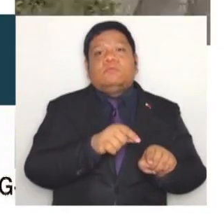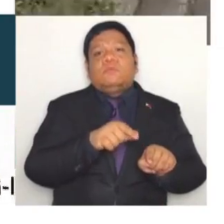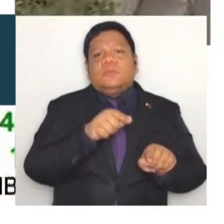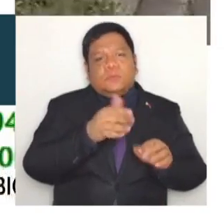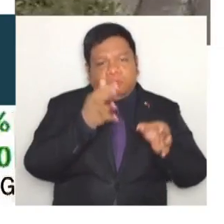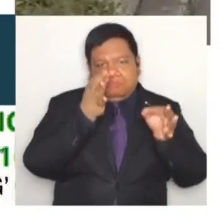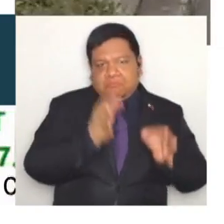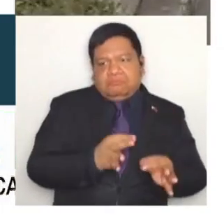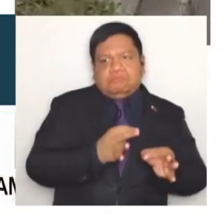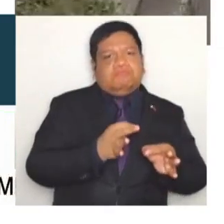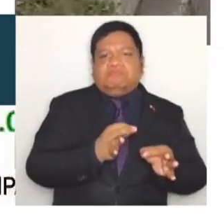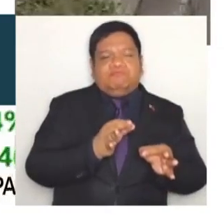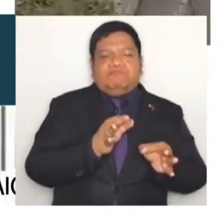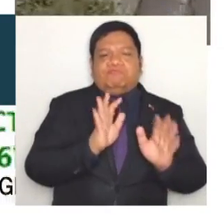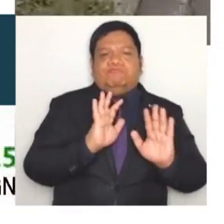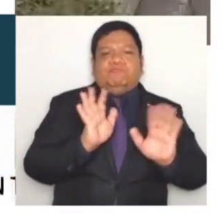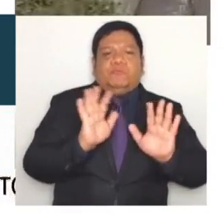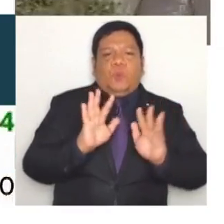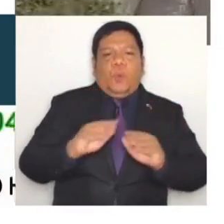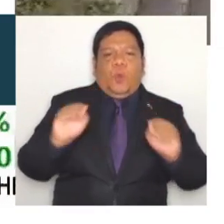receiving